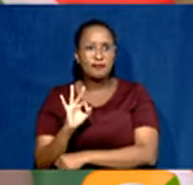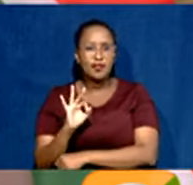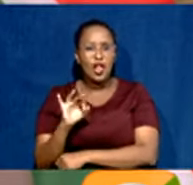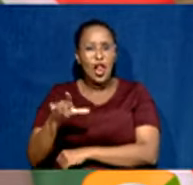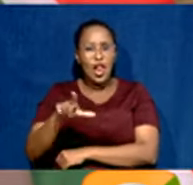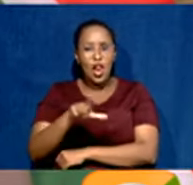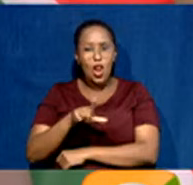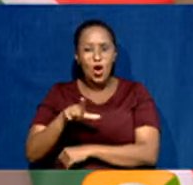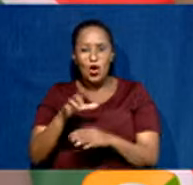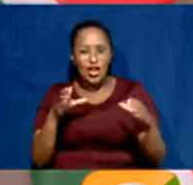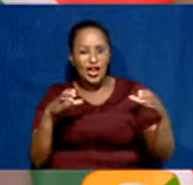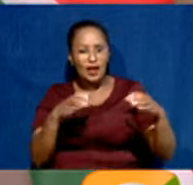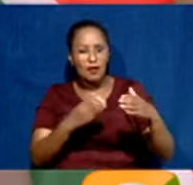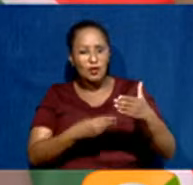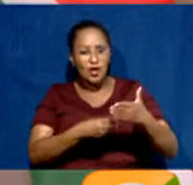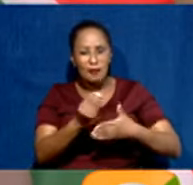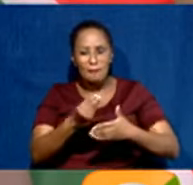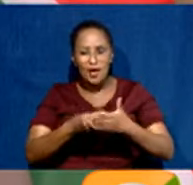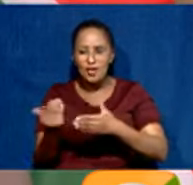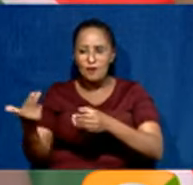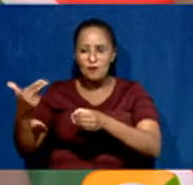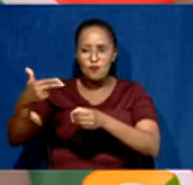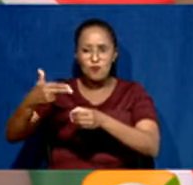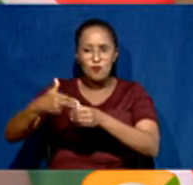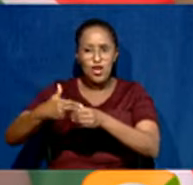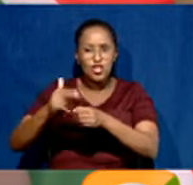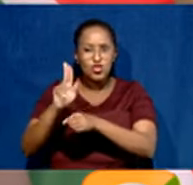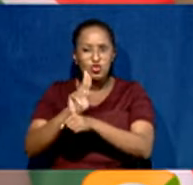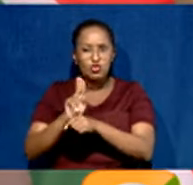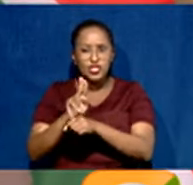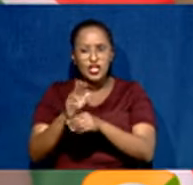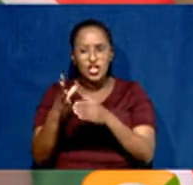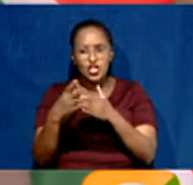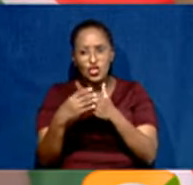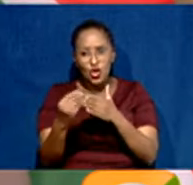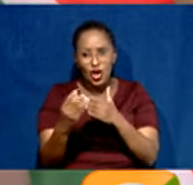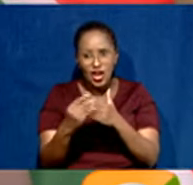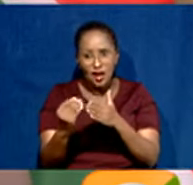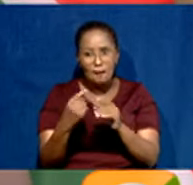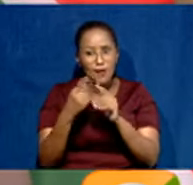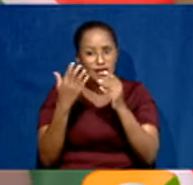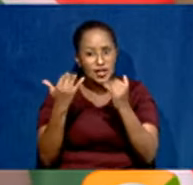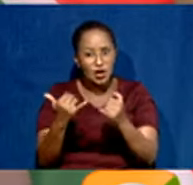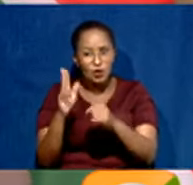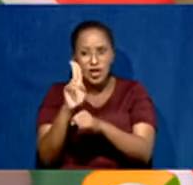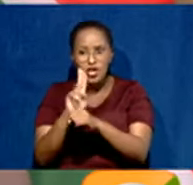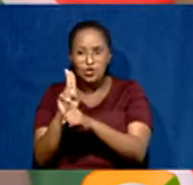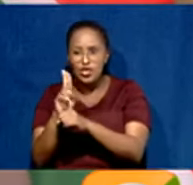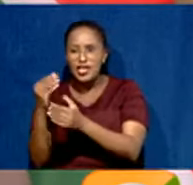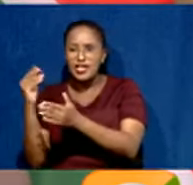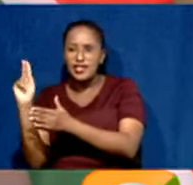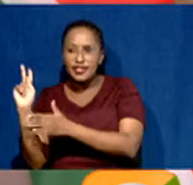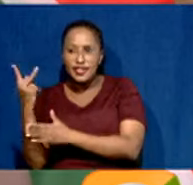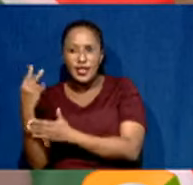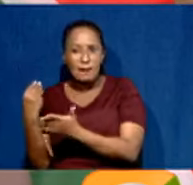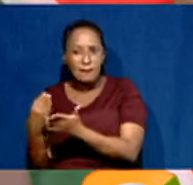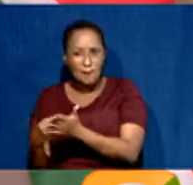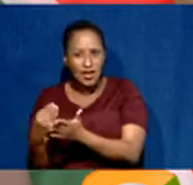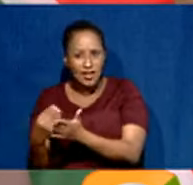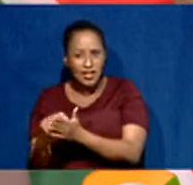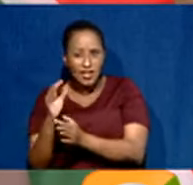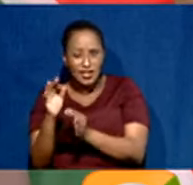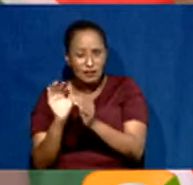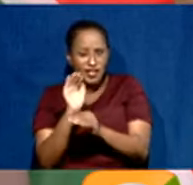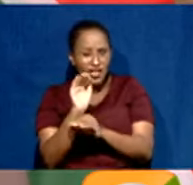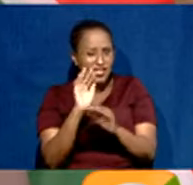local companies were buying fuel in US dollars. Today, they are buying it in Kenya shillings. If you asked any